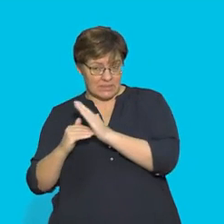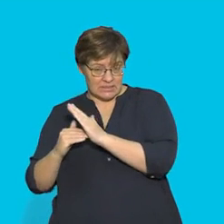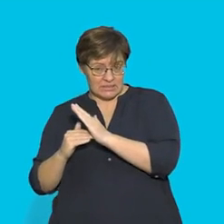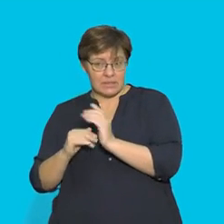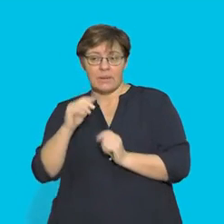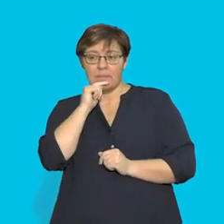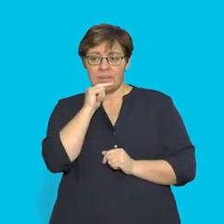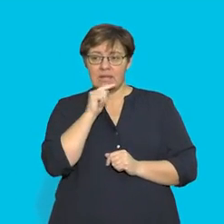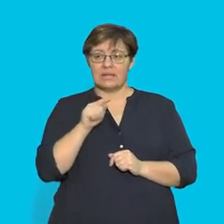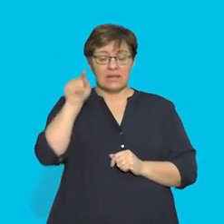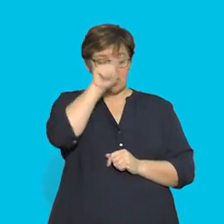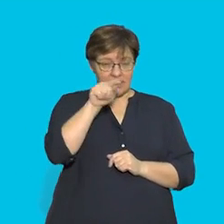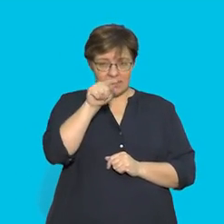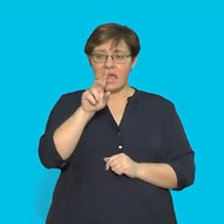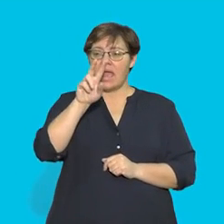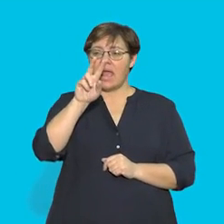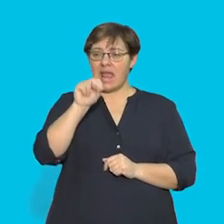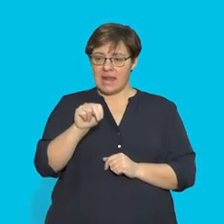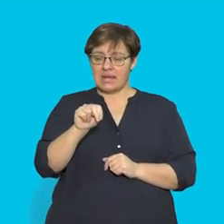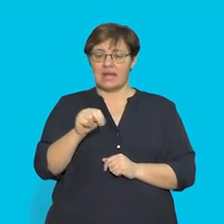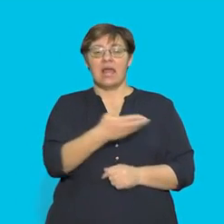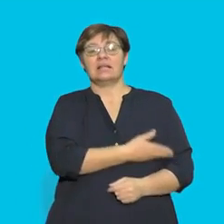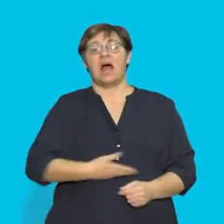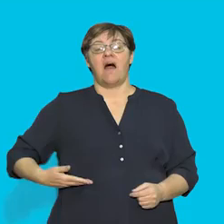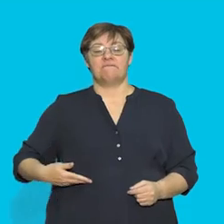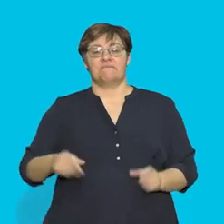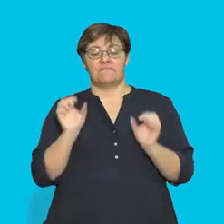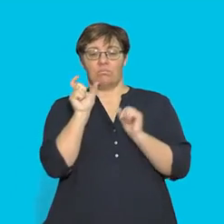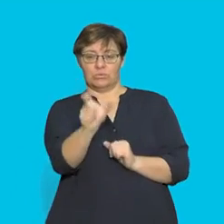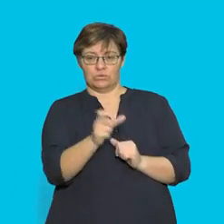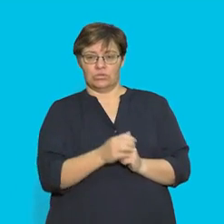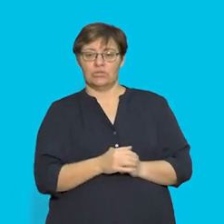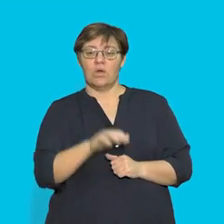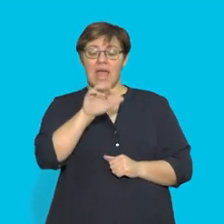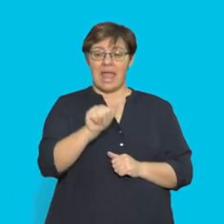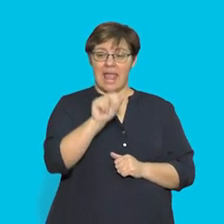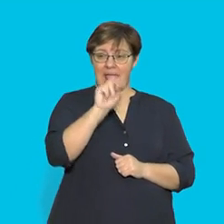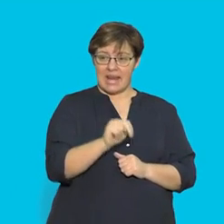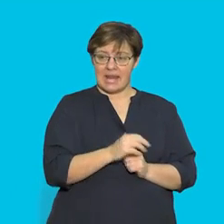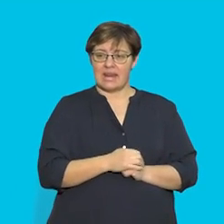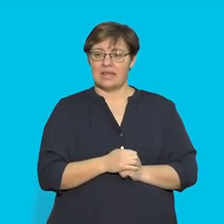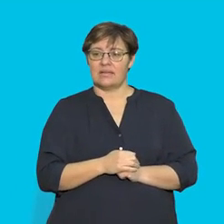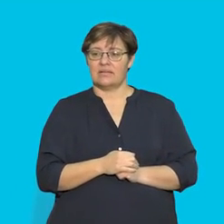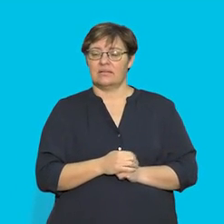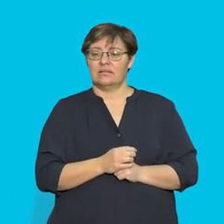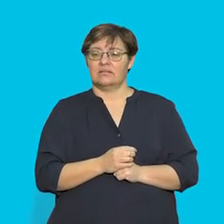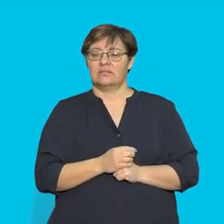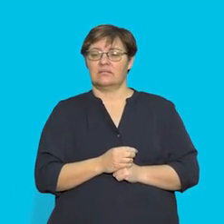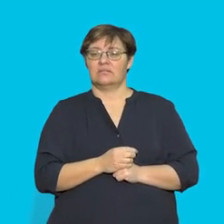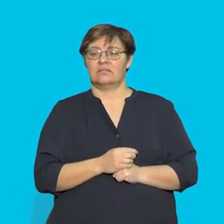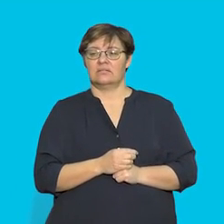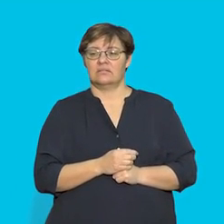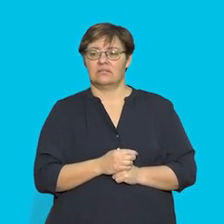325 meters, that means this point here, N, will divide the line in half. So AN will equal to